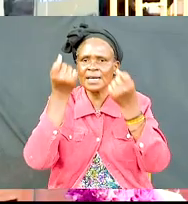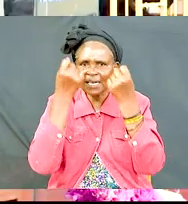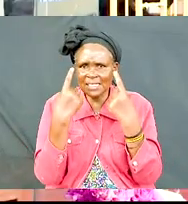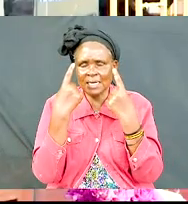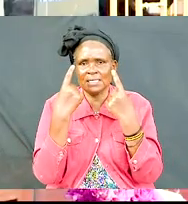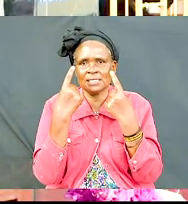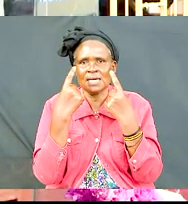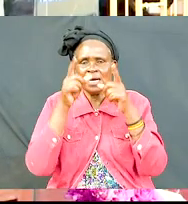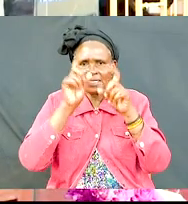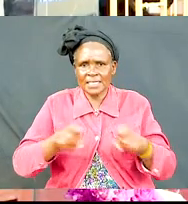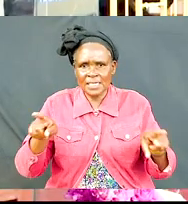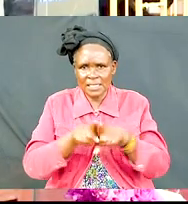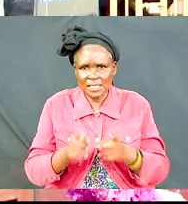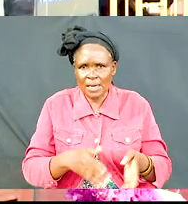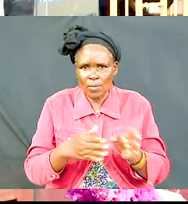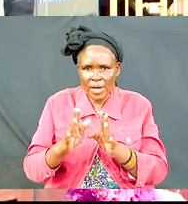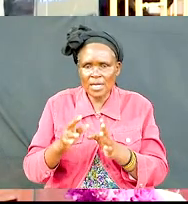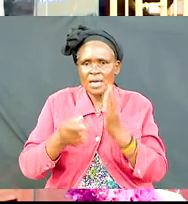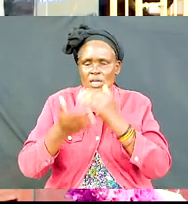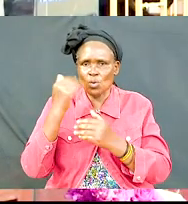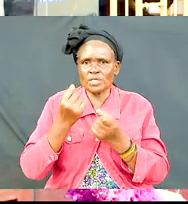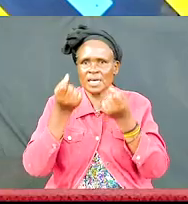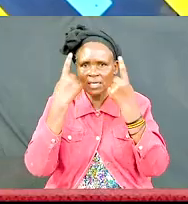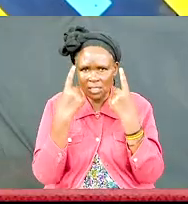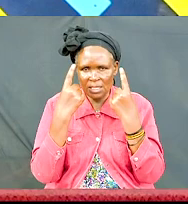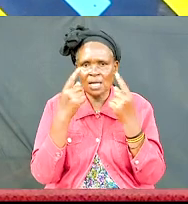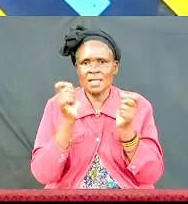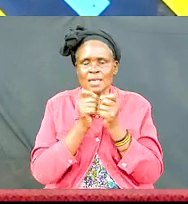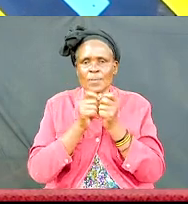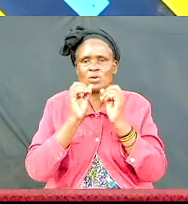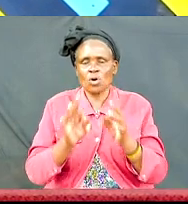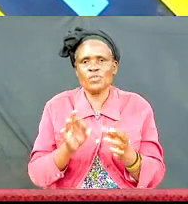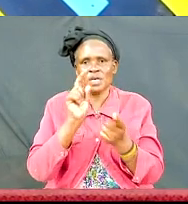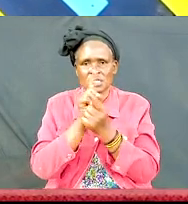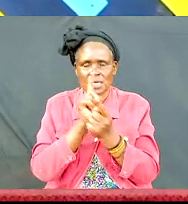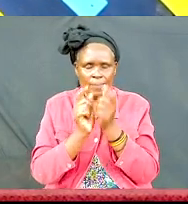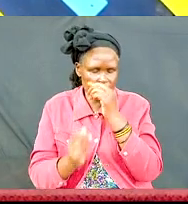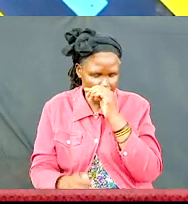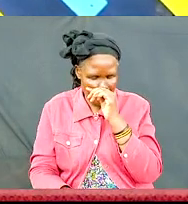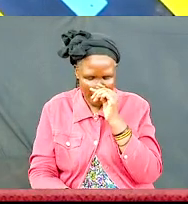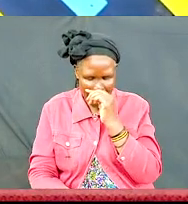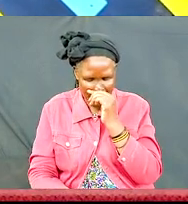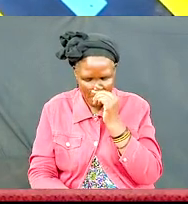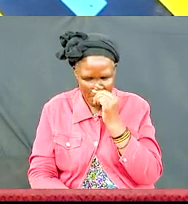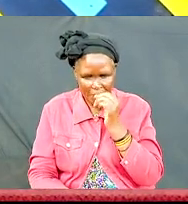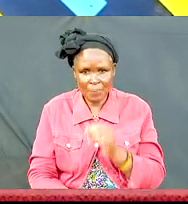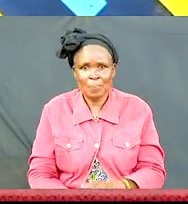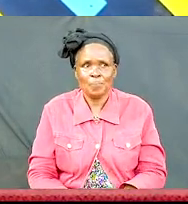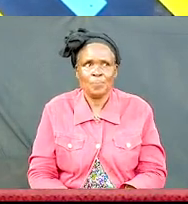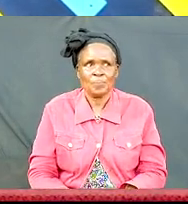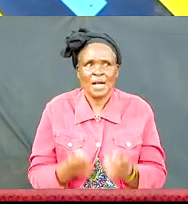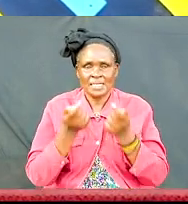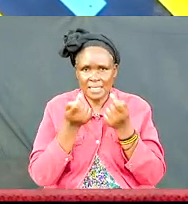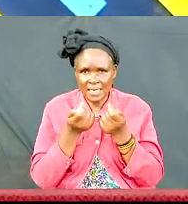pain, just the same way he was understanding the pain of the disciples. I believe it's Don